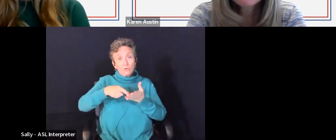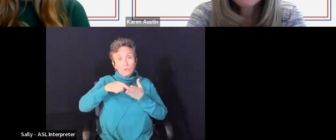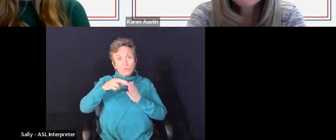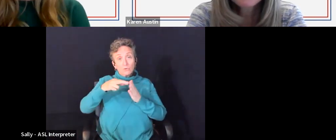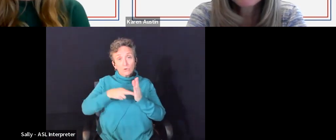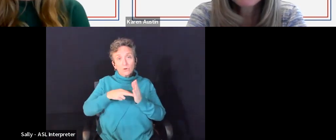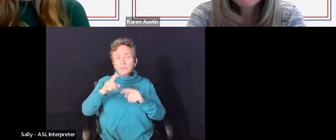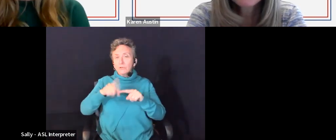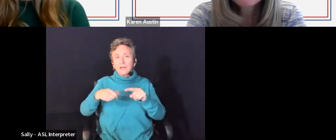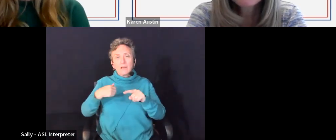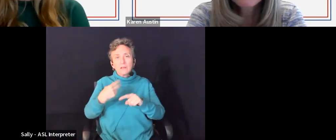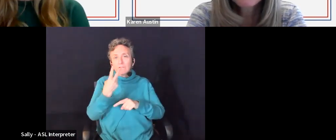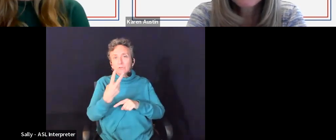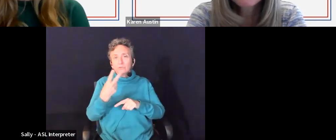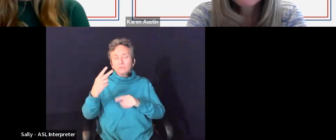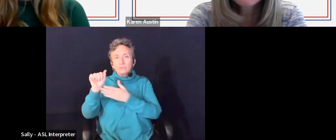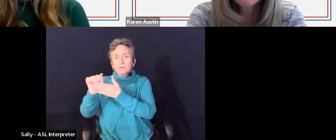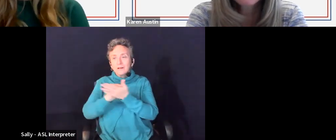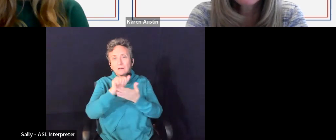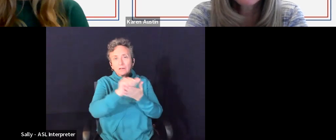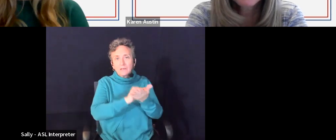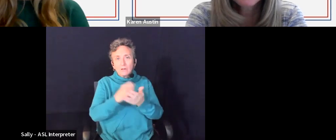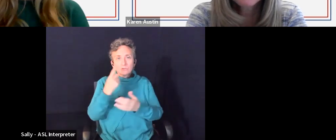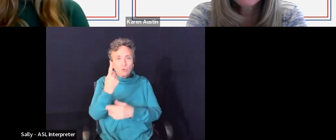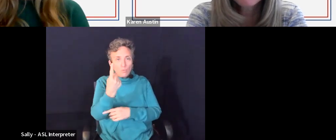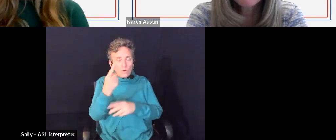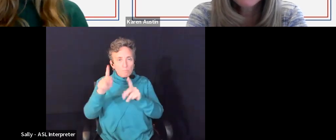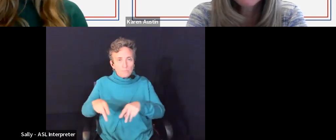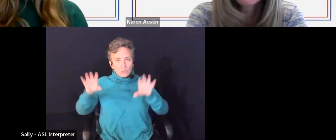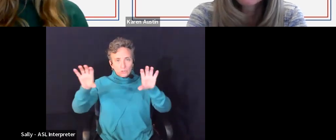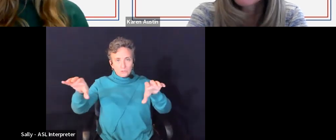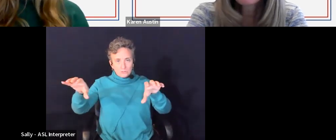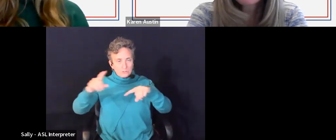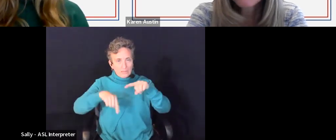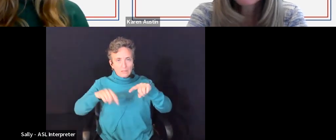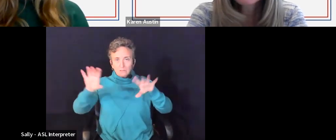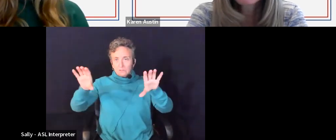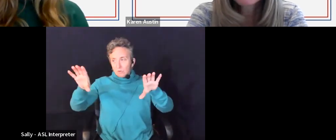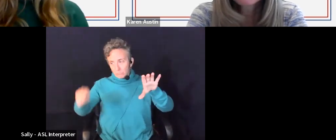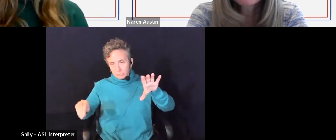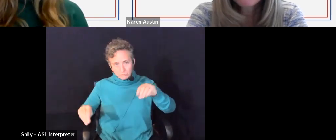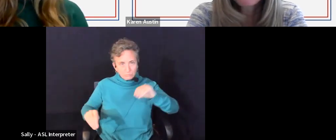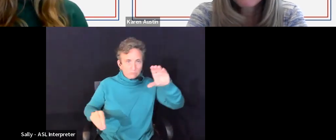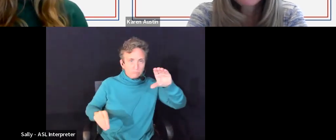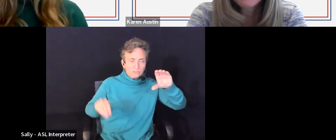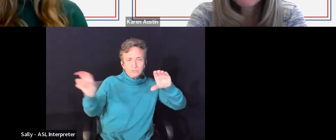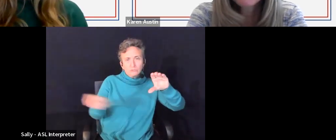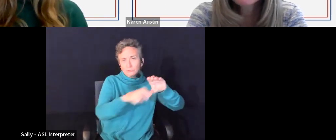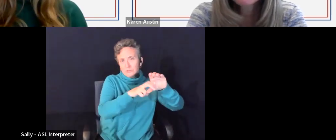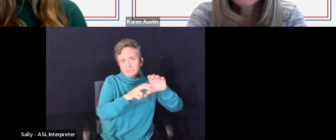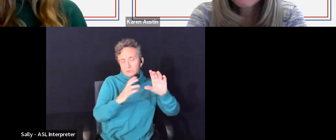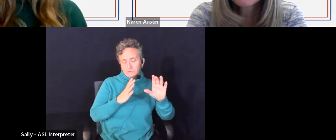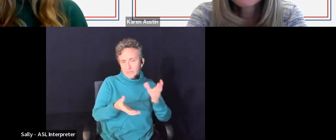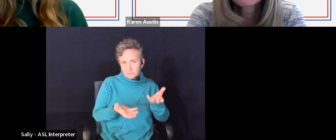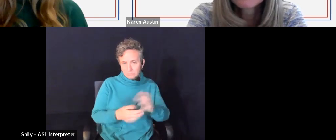ABLE accounts for the same individual. So the person with the disability can only have one, but you can always move it from one ABLE